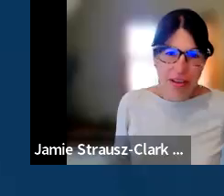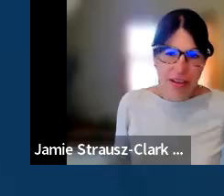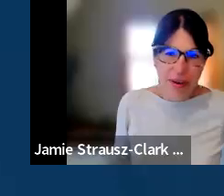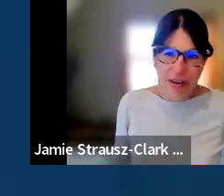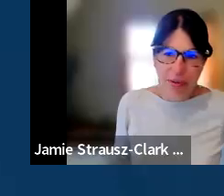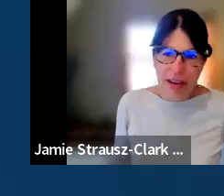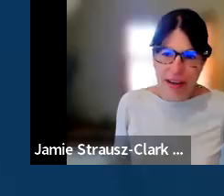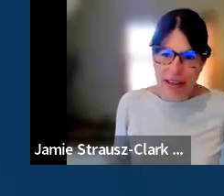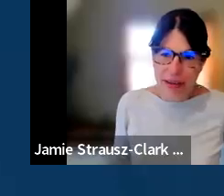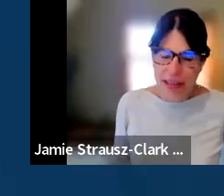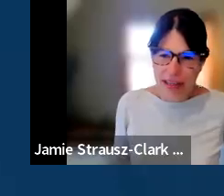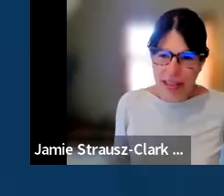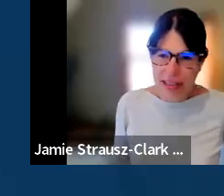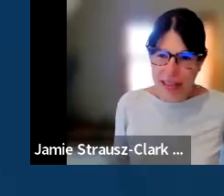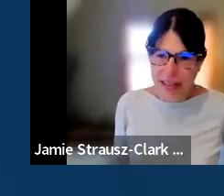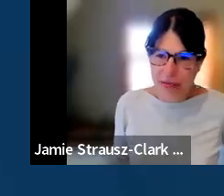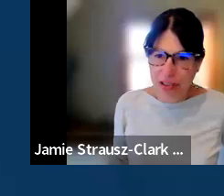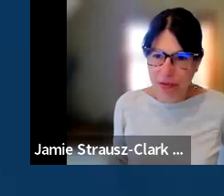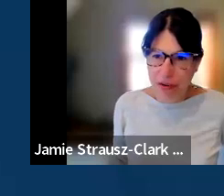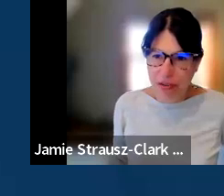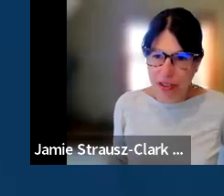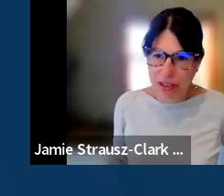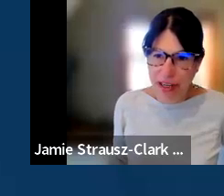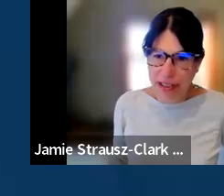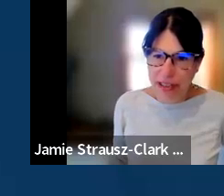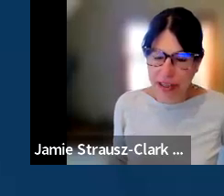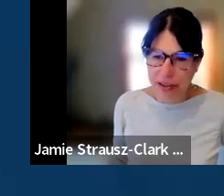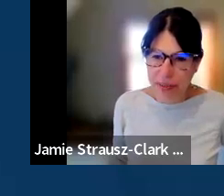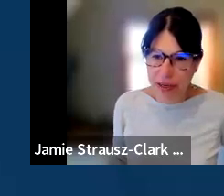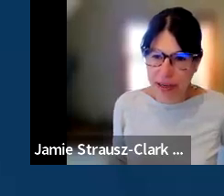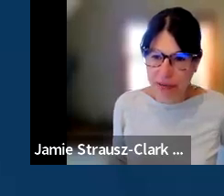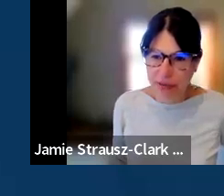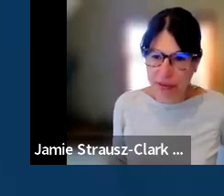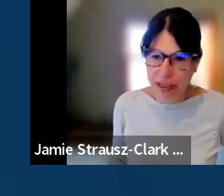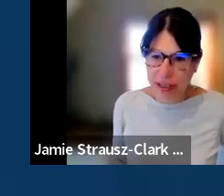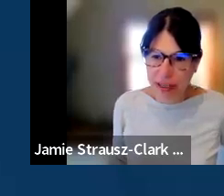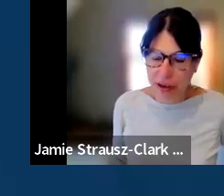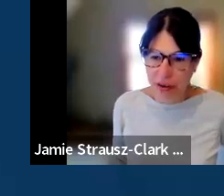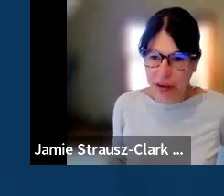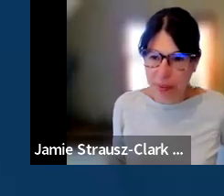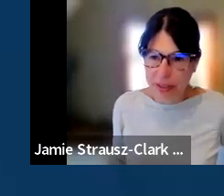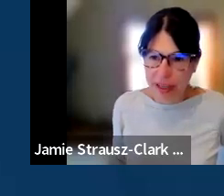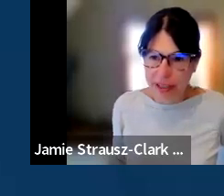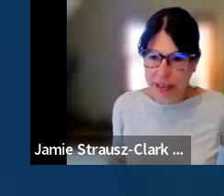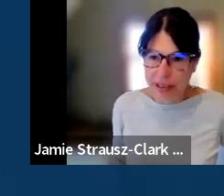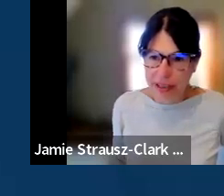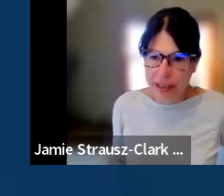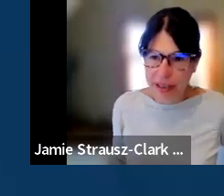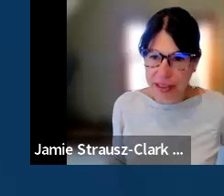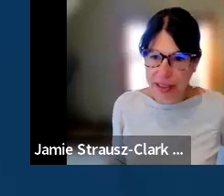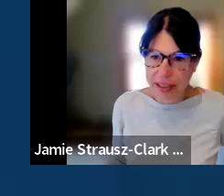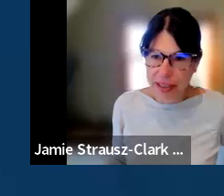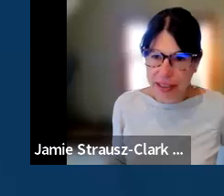Okay, welcome everyone. I see some folks are still connecting to audio, so I'm going to give it another couple seconds here.